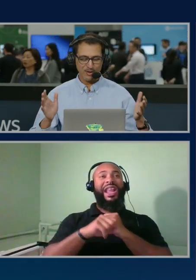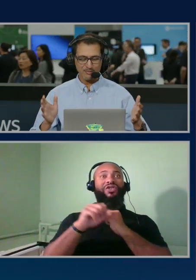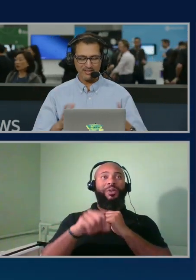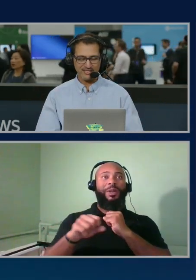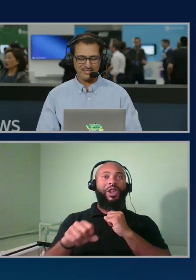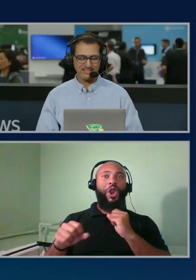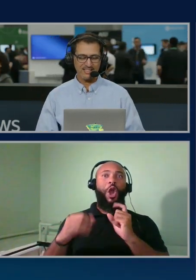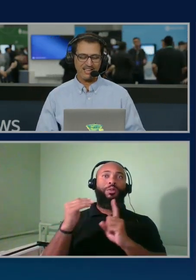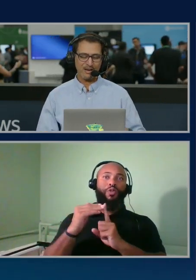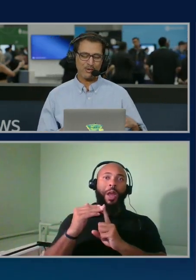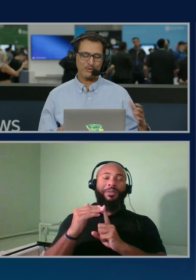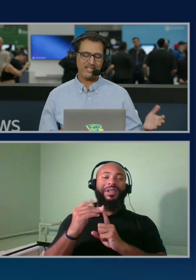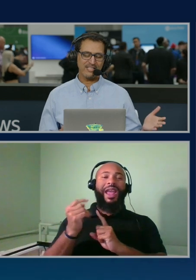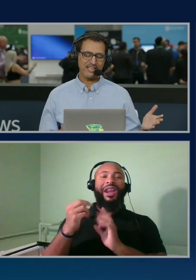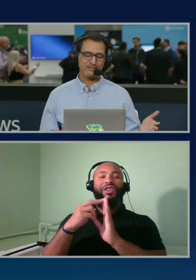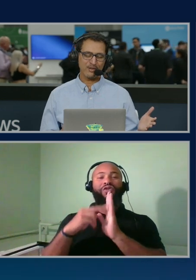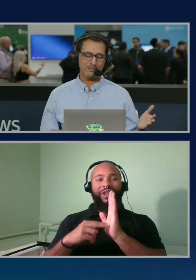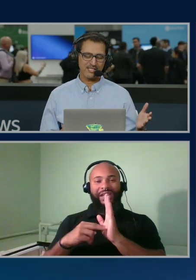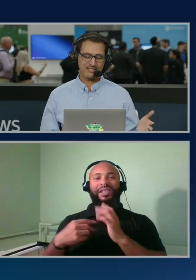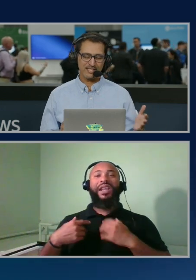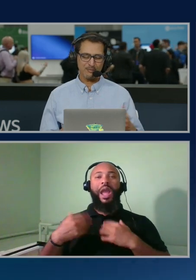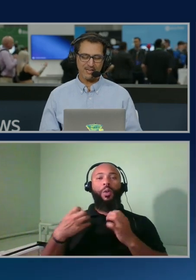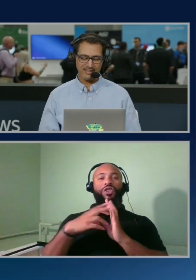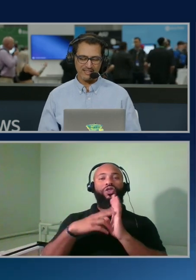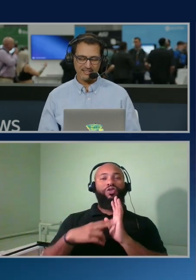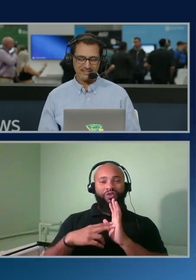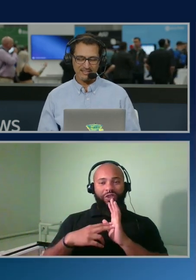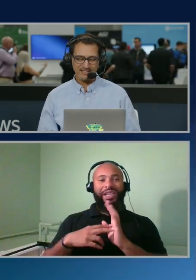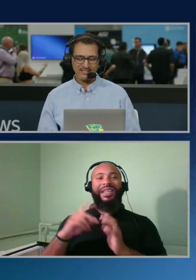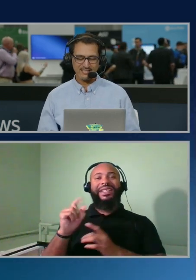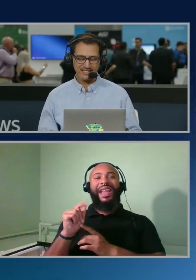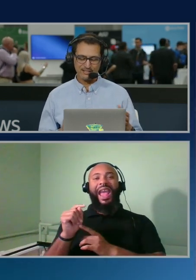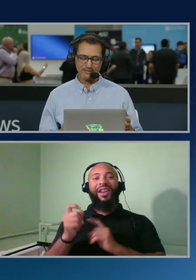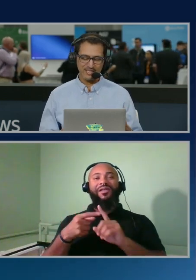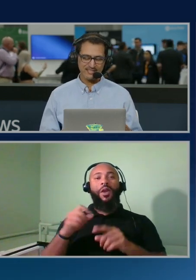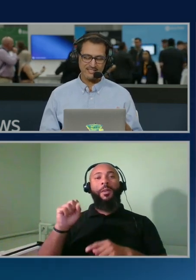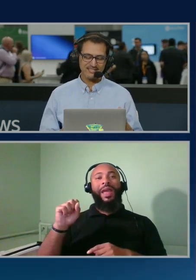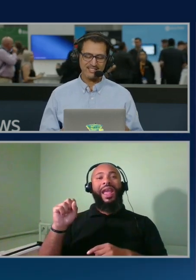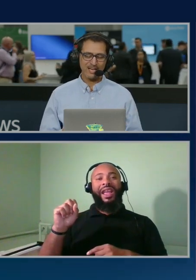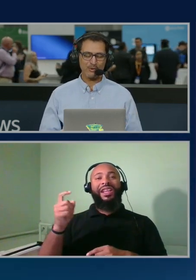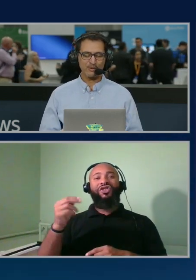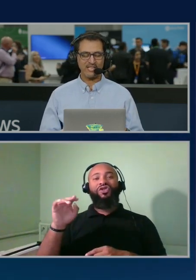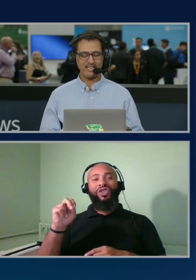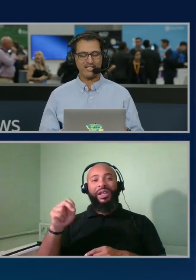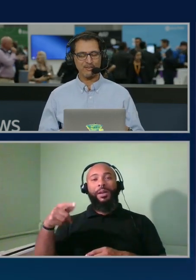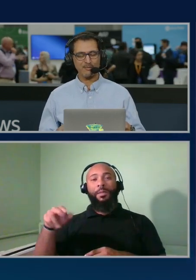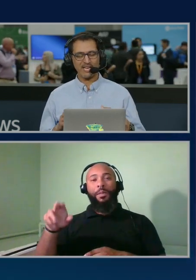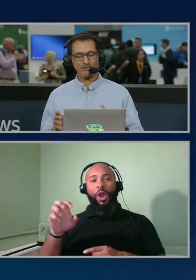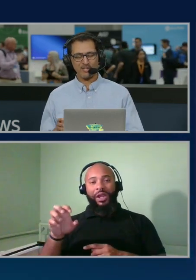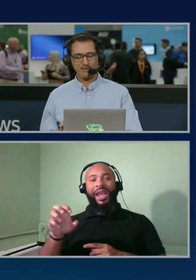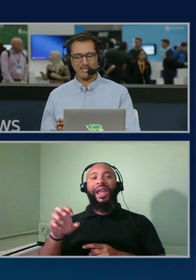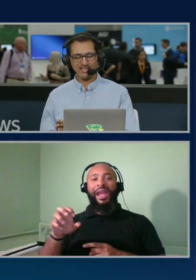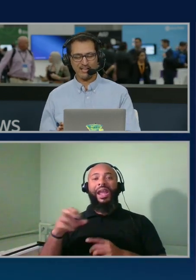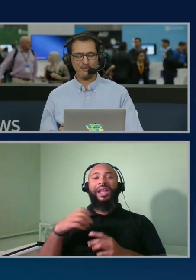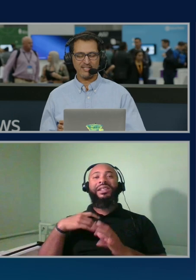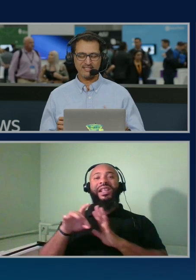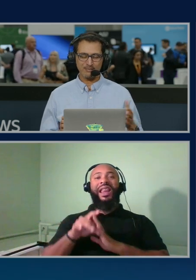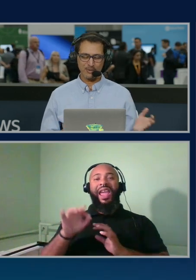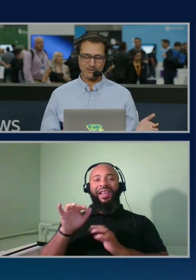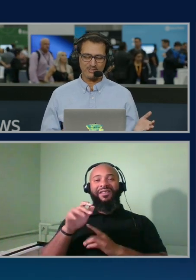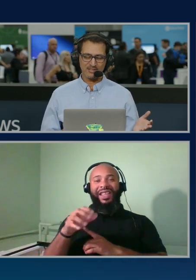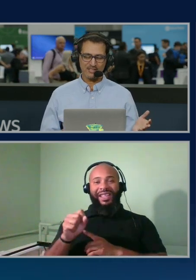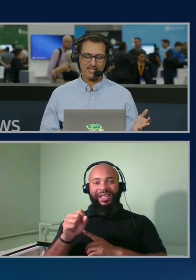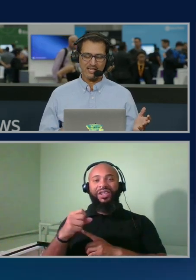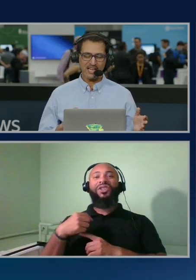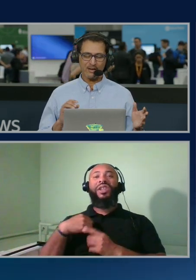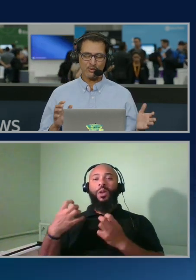and the prompt reads, I want to read data from S3 in Parquet, select some fields. I want to read data from DynamoDB and filter some